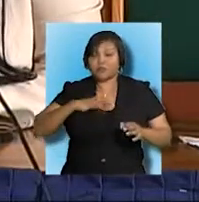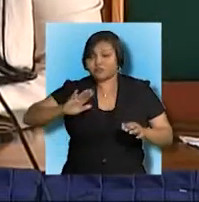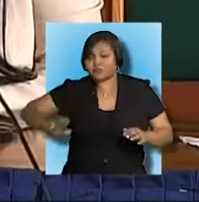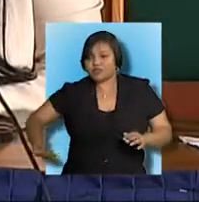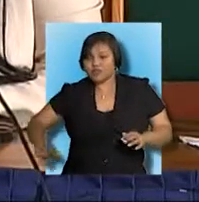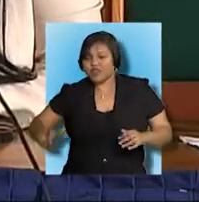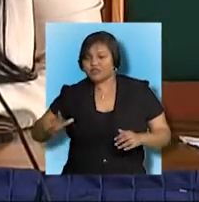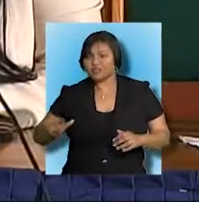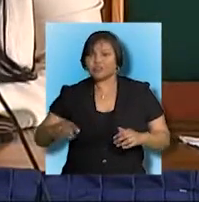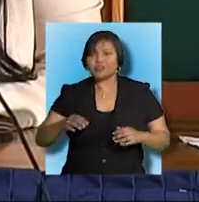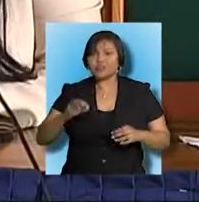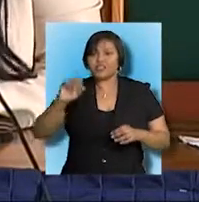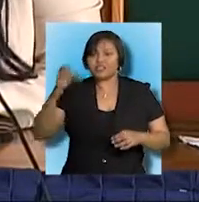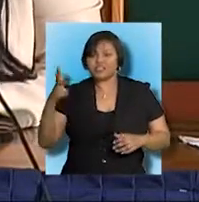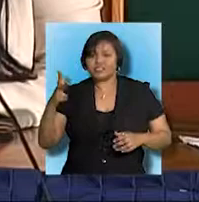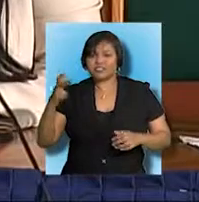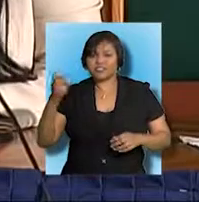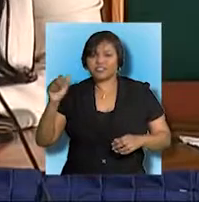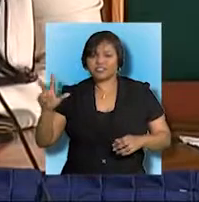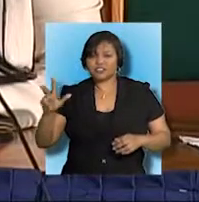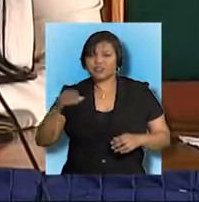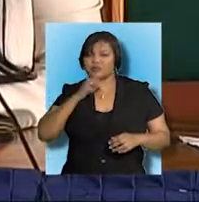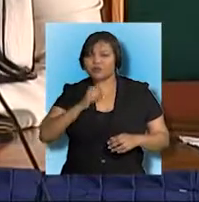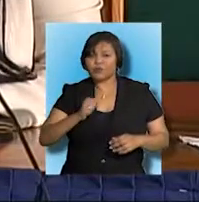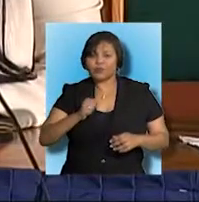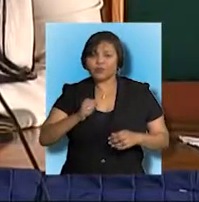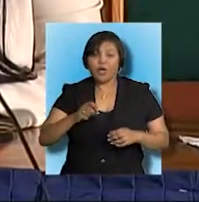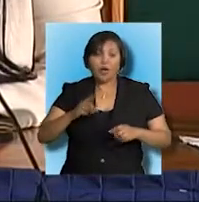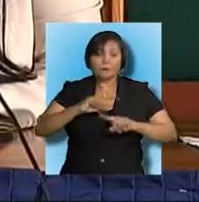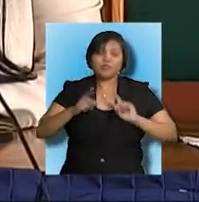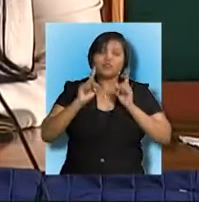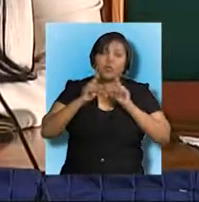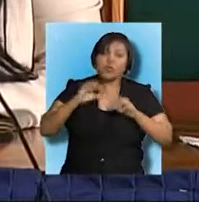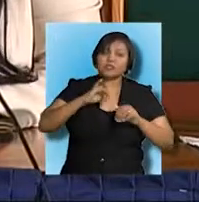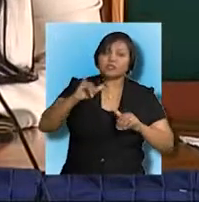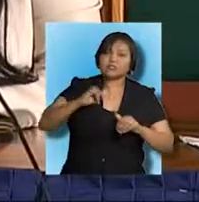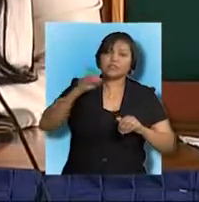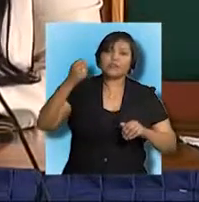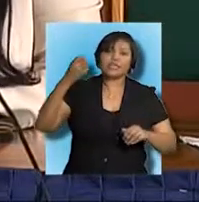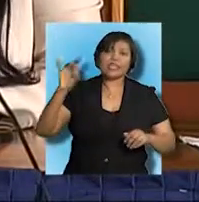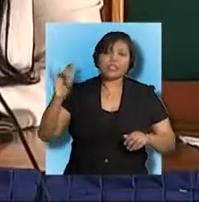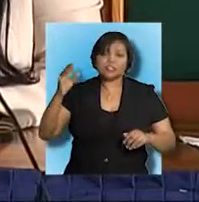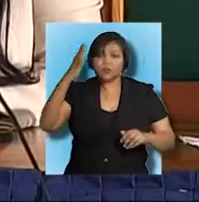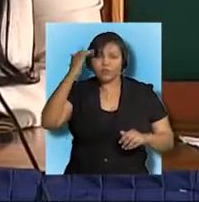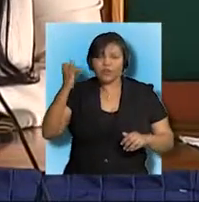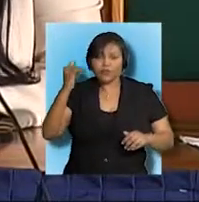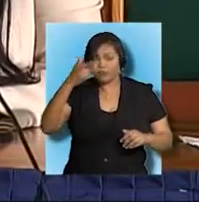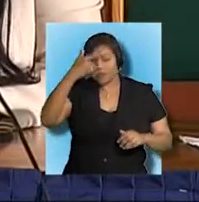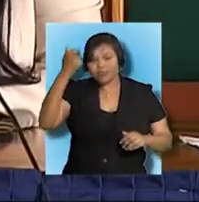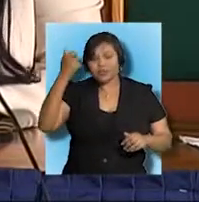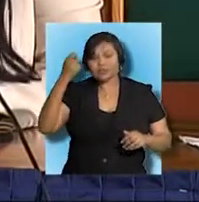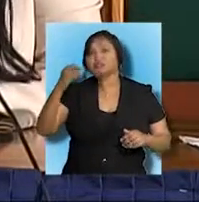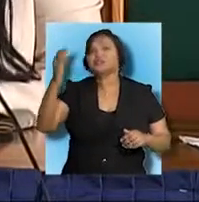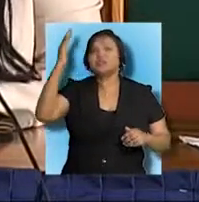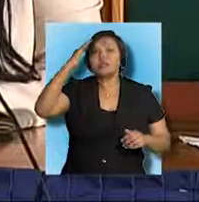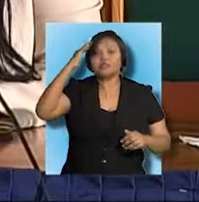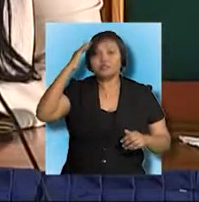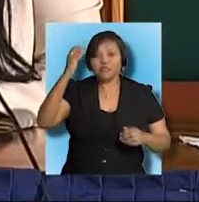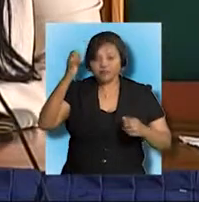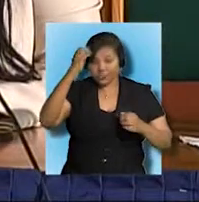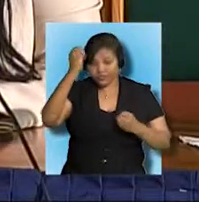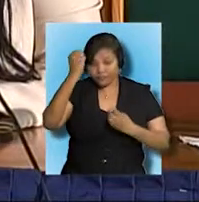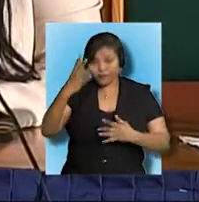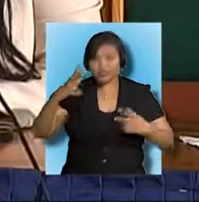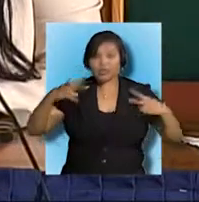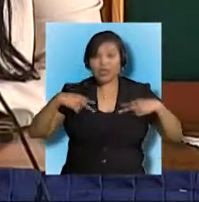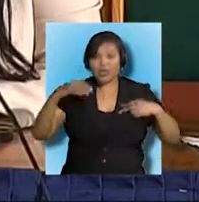18. And it's not because the manner of what he says, in so much as how informed he is. And that is